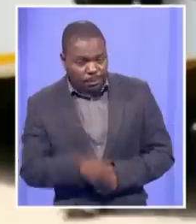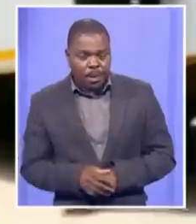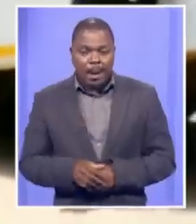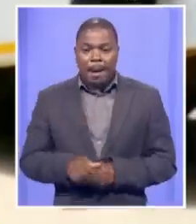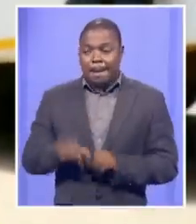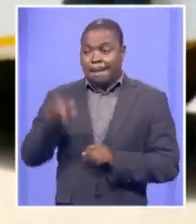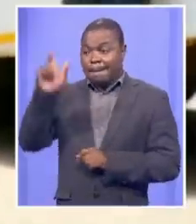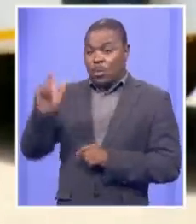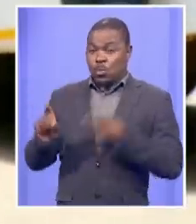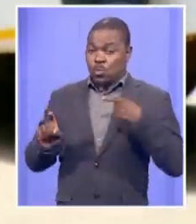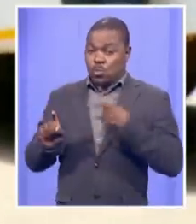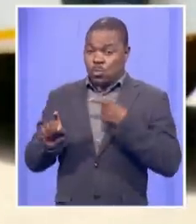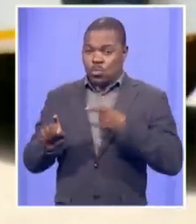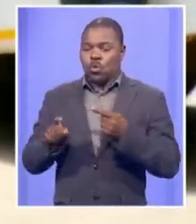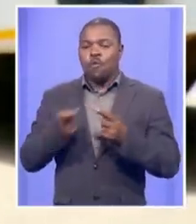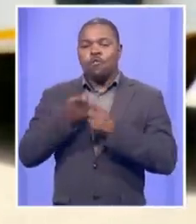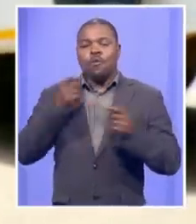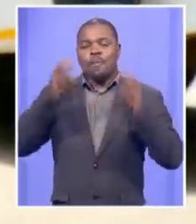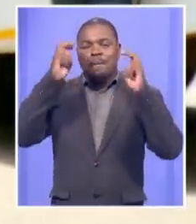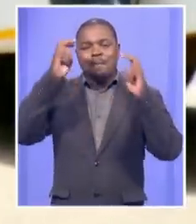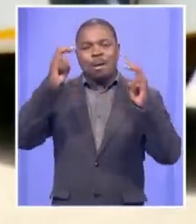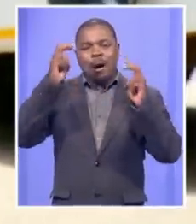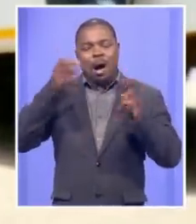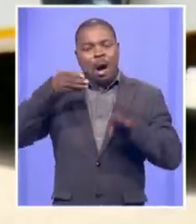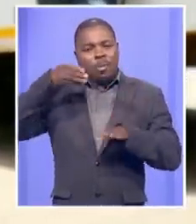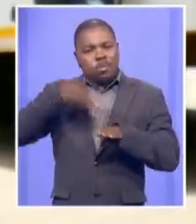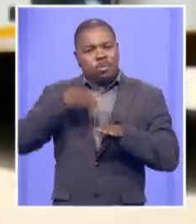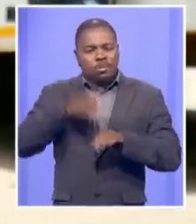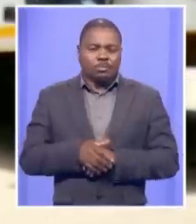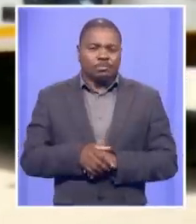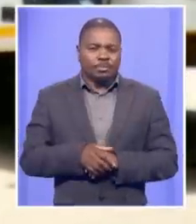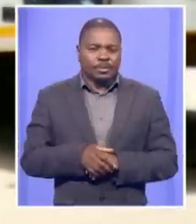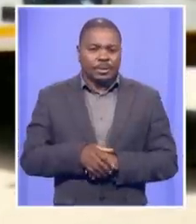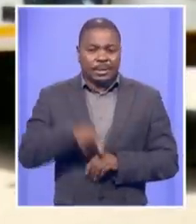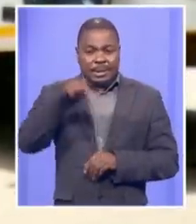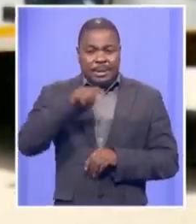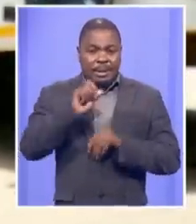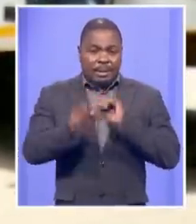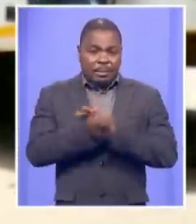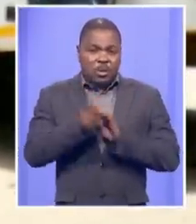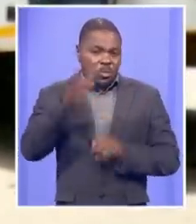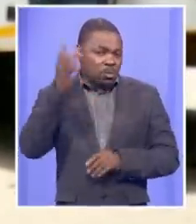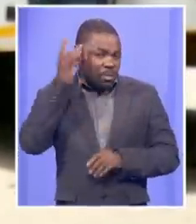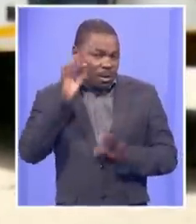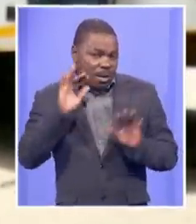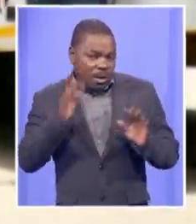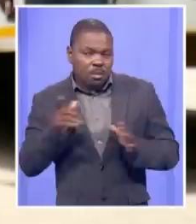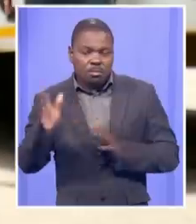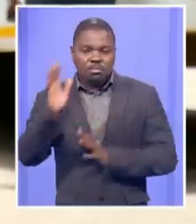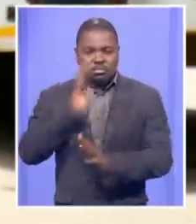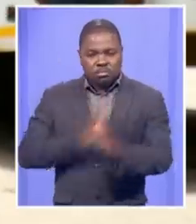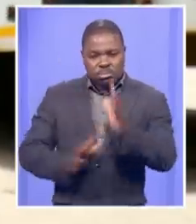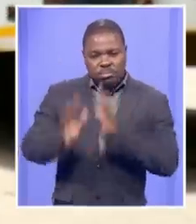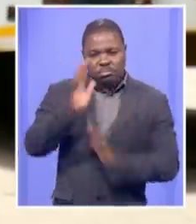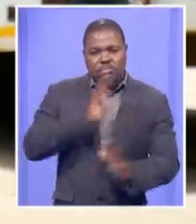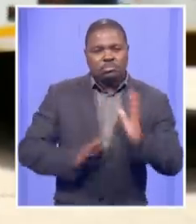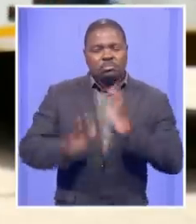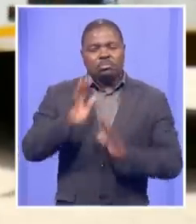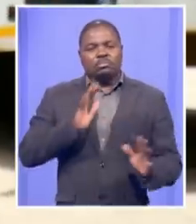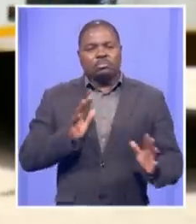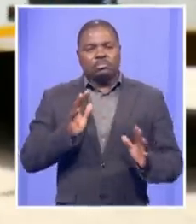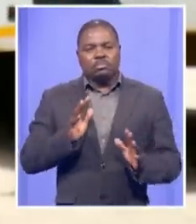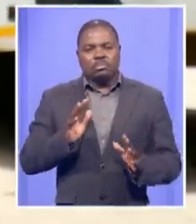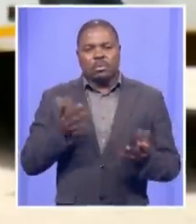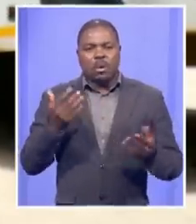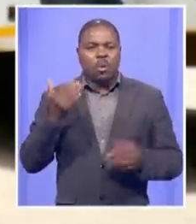passengers on the bus that when this incident happened. You hear how he described that when